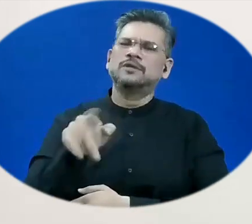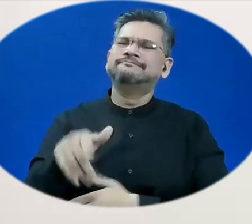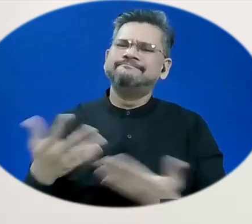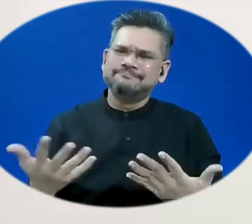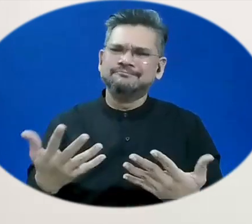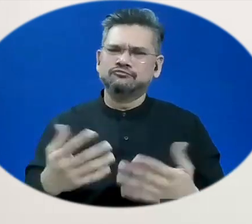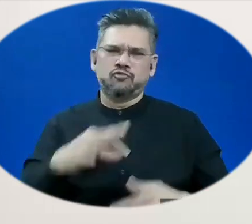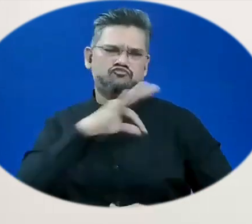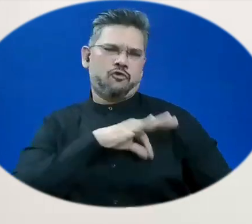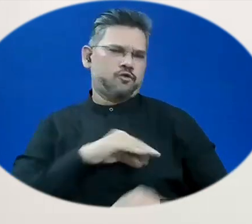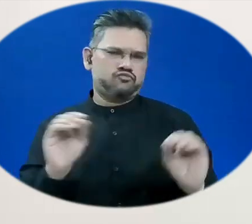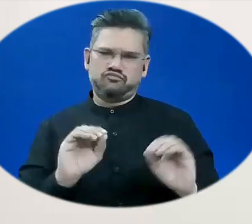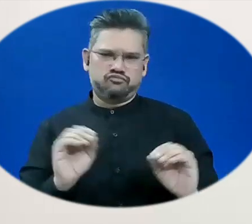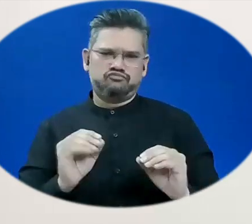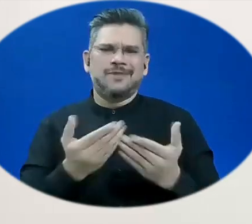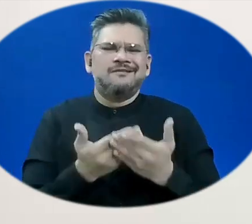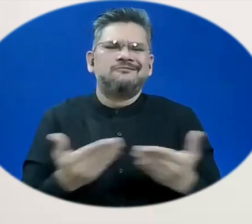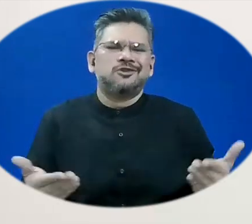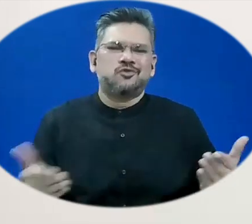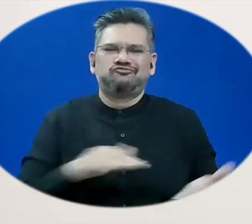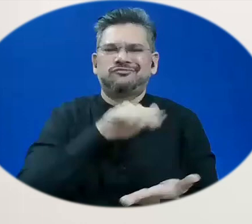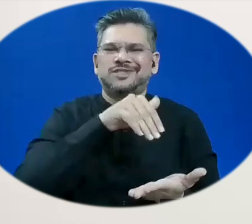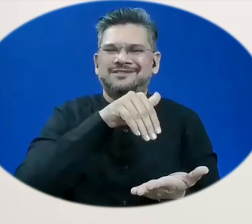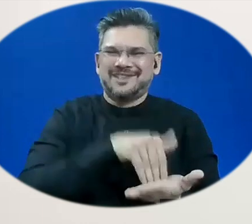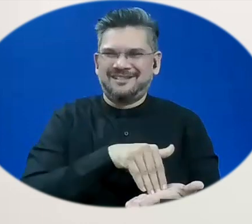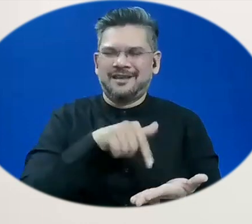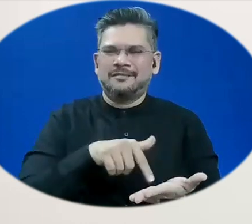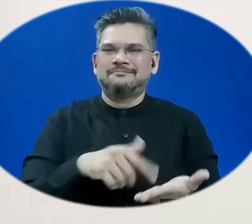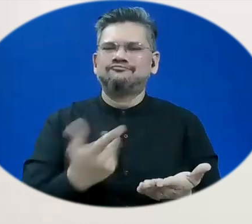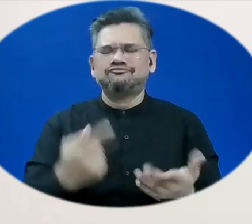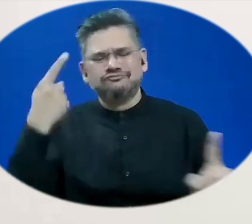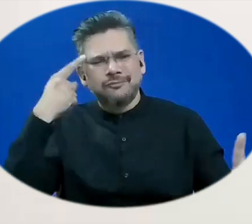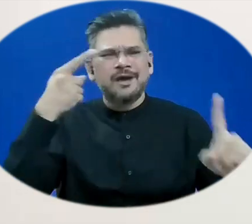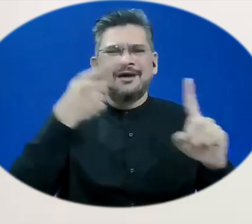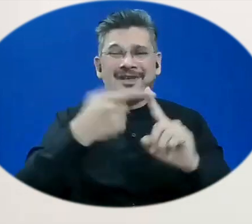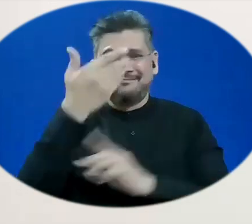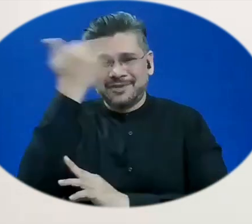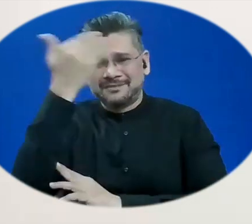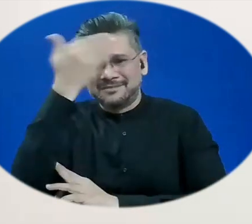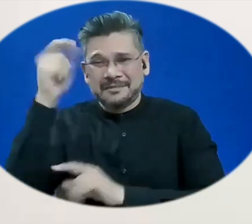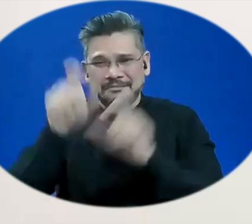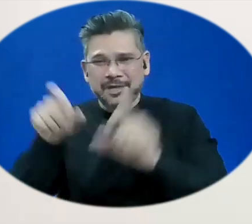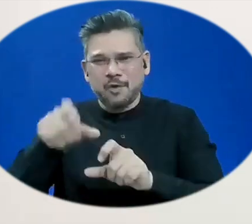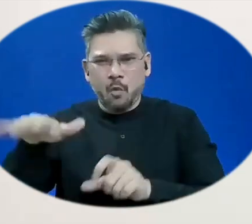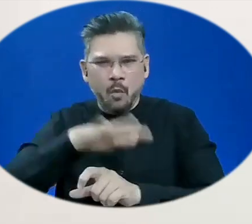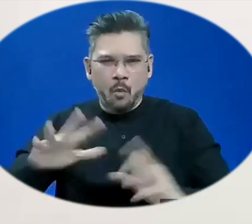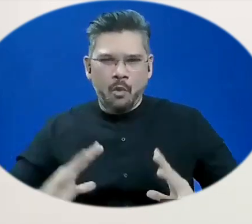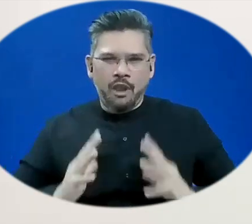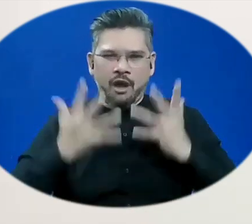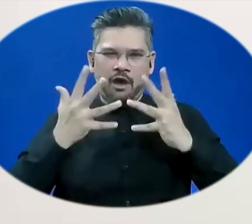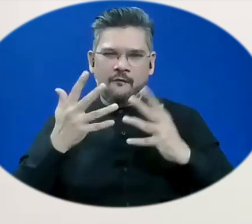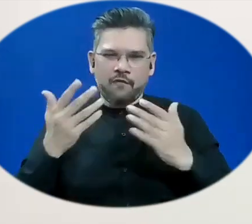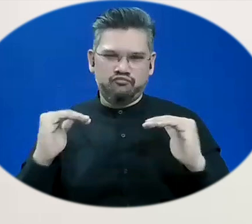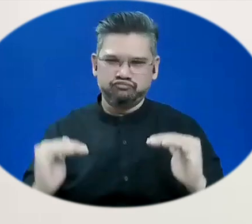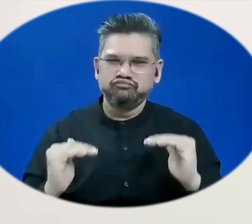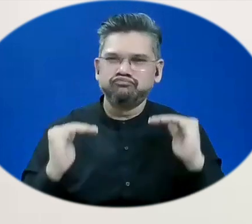to contributing to the quality of life of individuals affected by dementia, specifically through the philosophy and